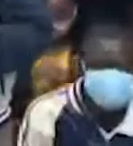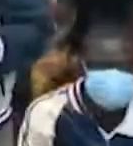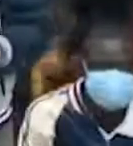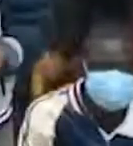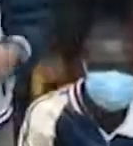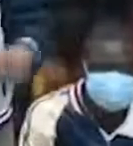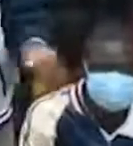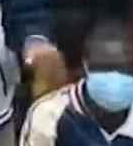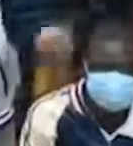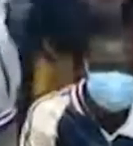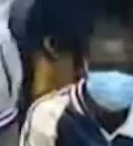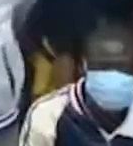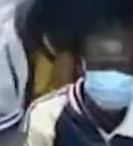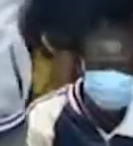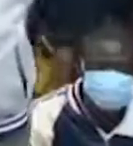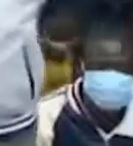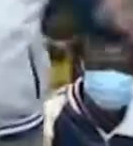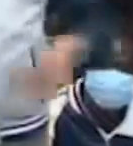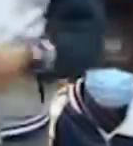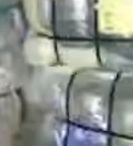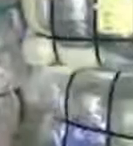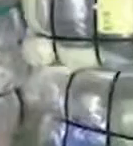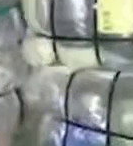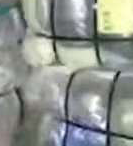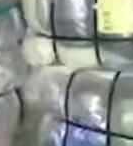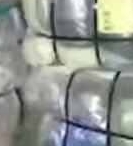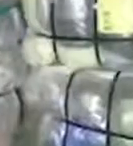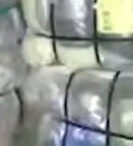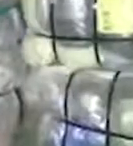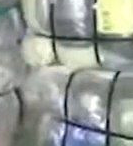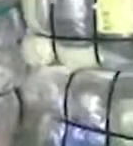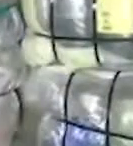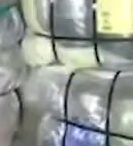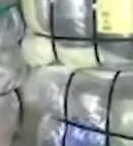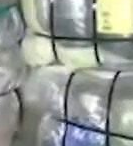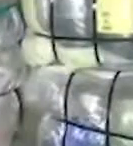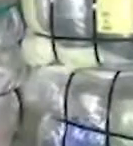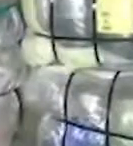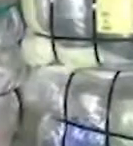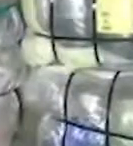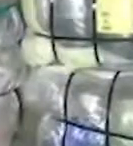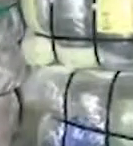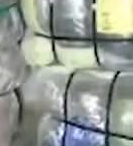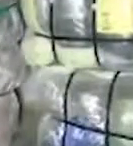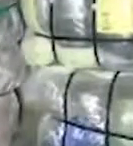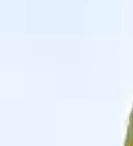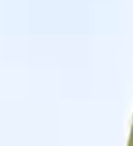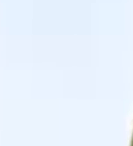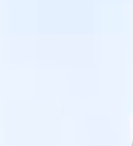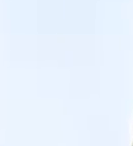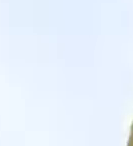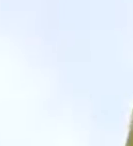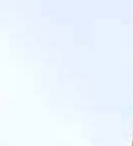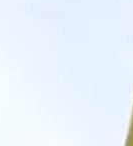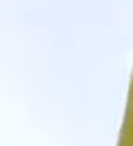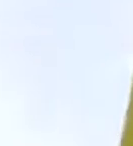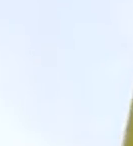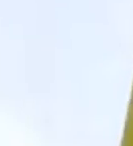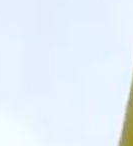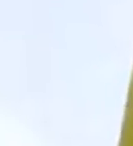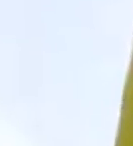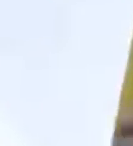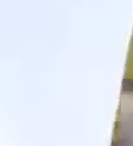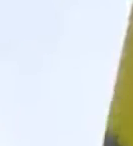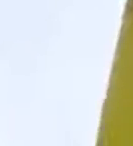of the imported bales will only be undertaken through the Kilindini port and the Inland Container Depot, Nairobi. Earlier this week, Mutumba traders